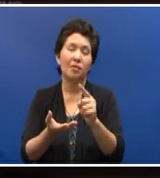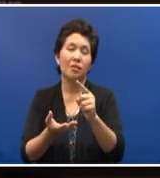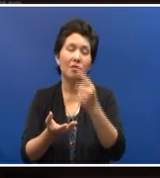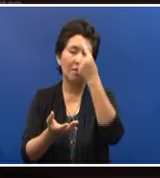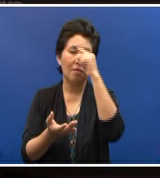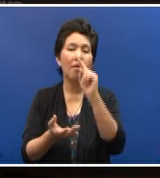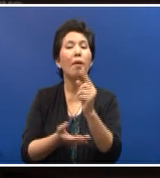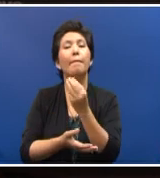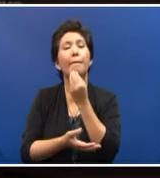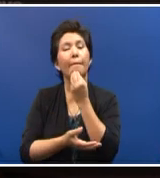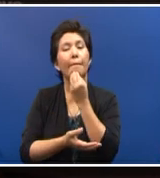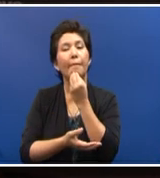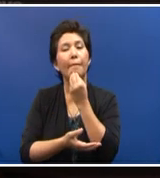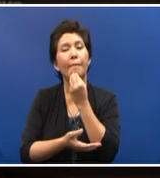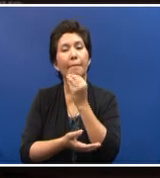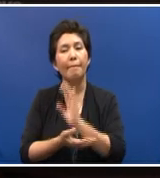for a day.